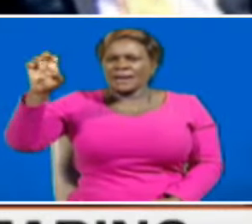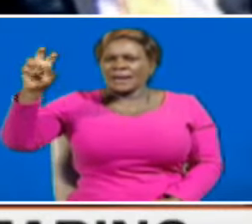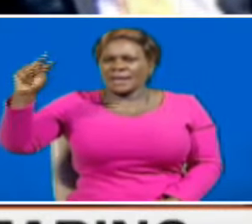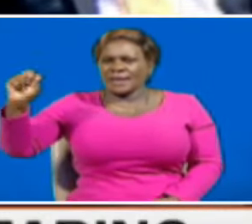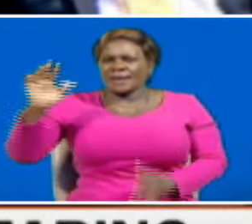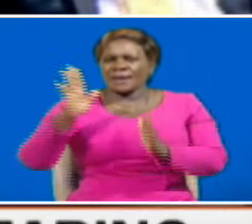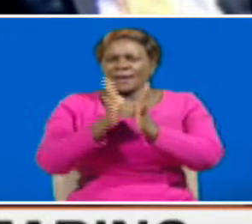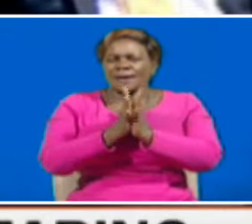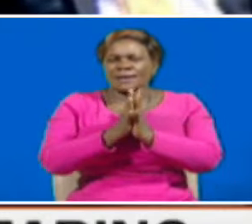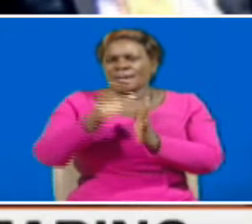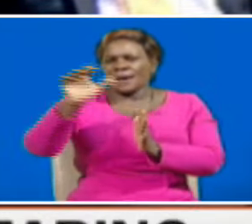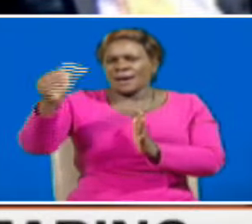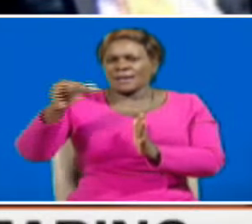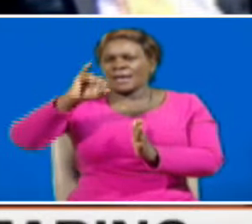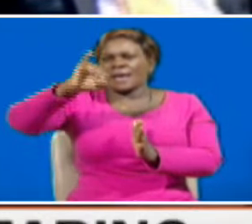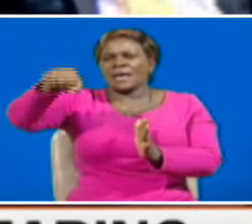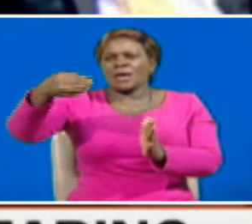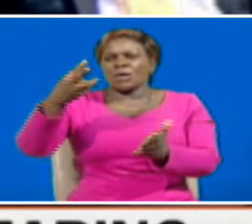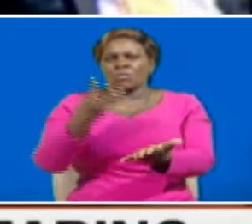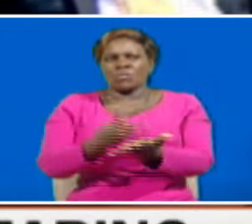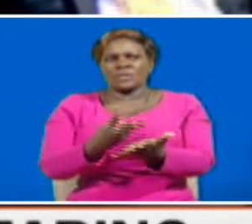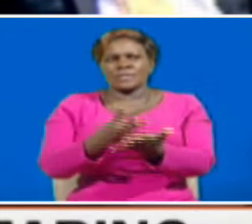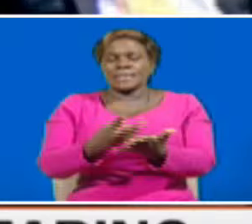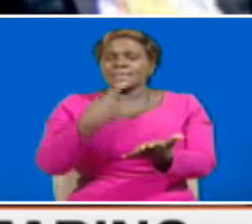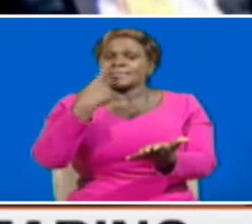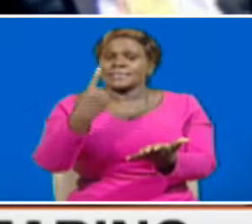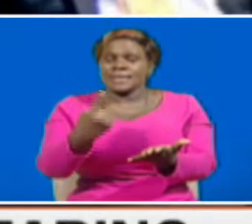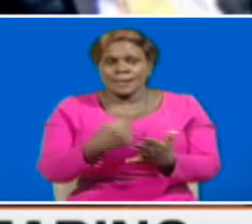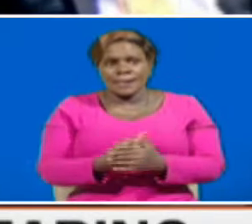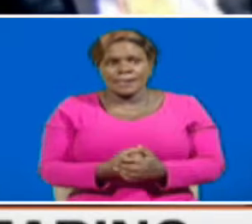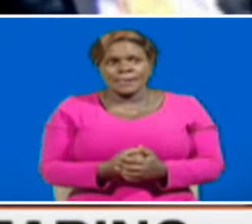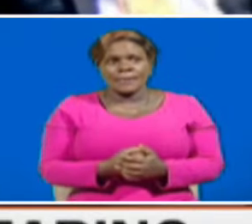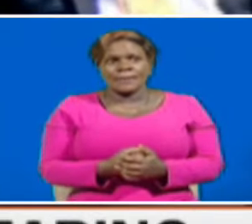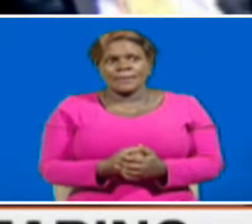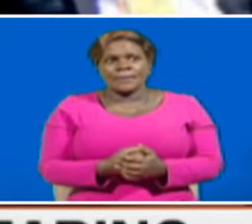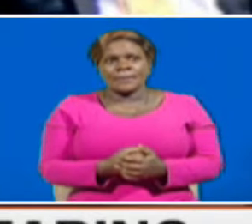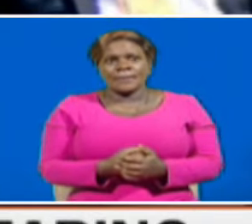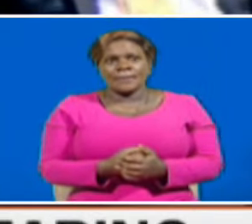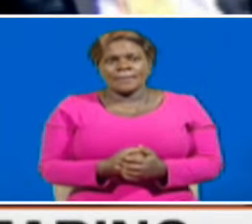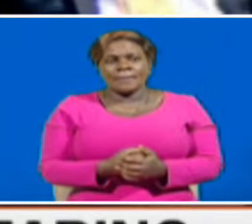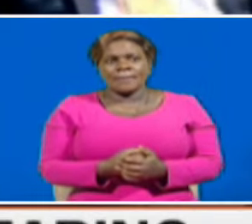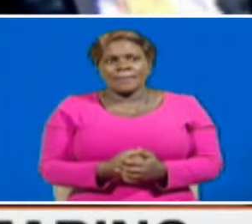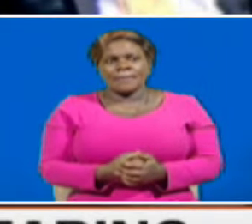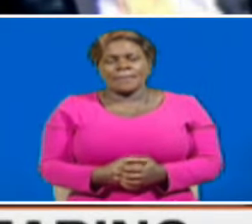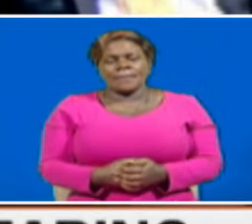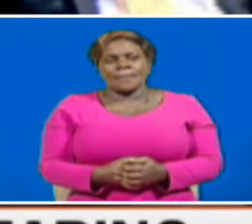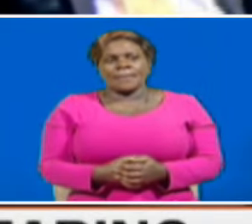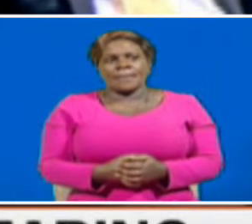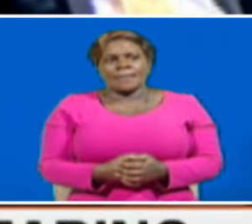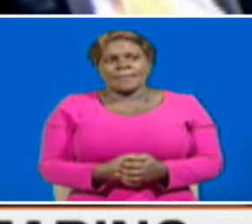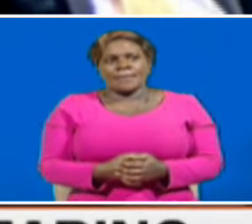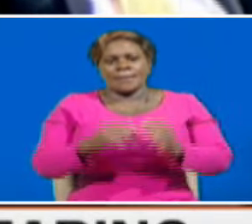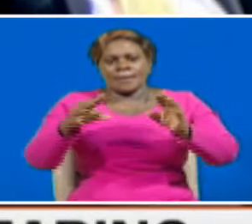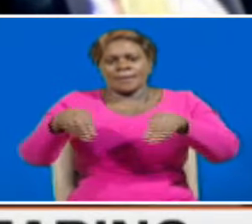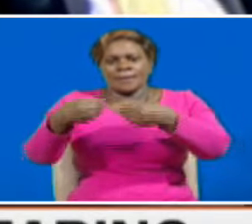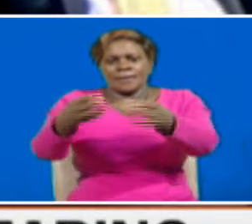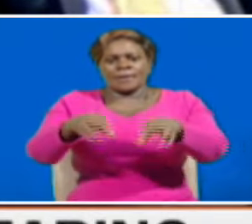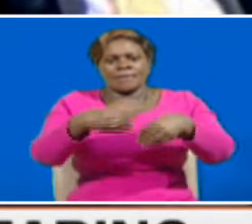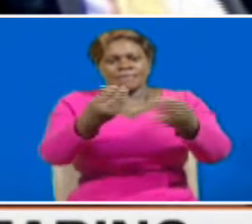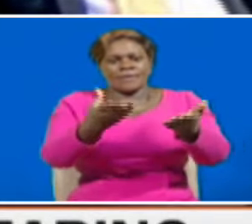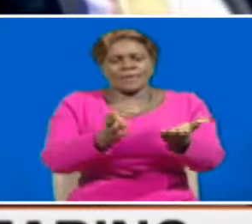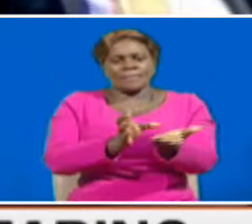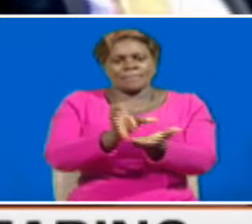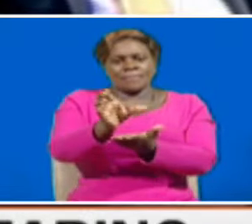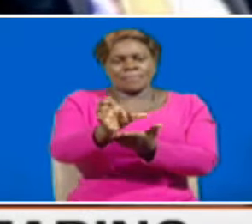and the other witnesses readily said that the issues of bursaries